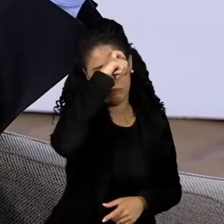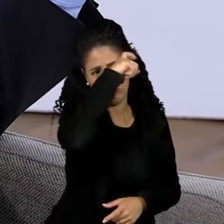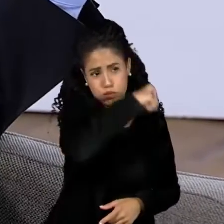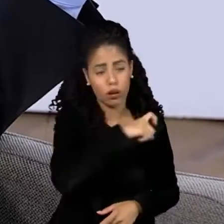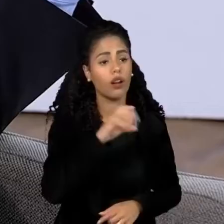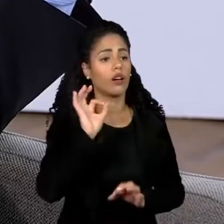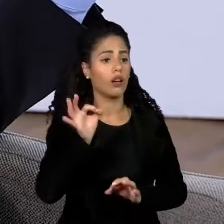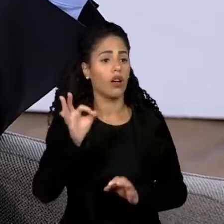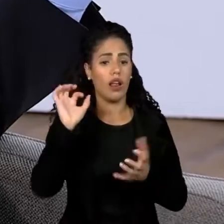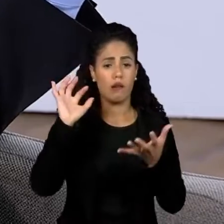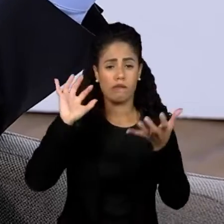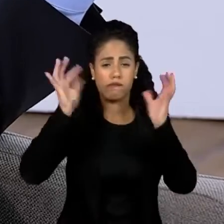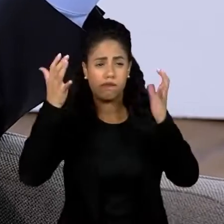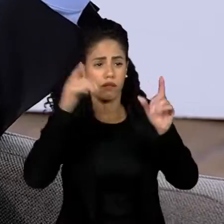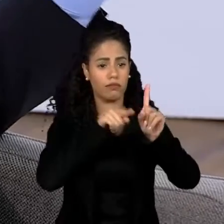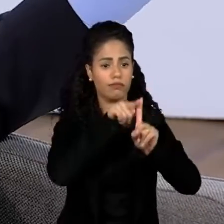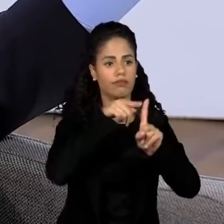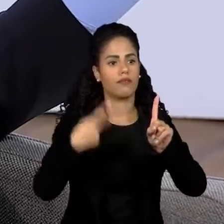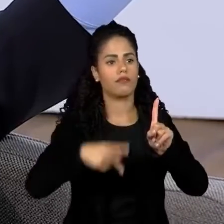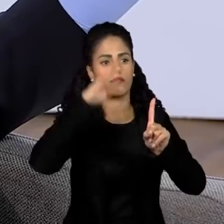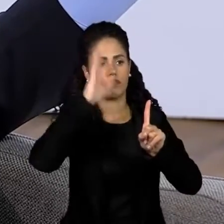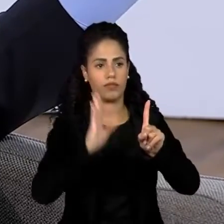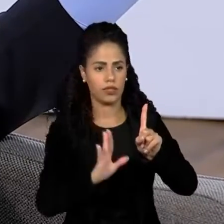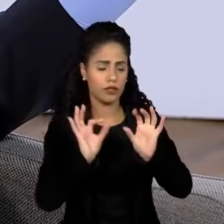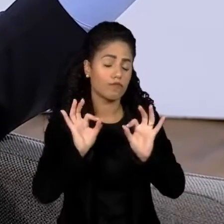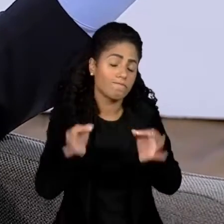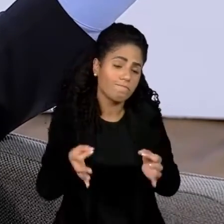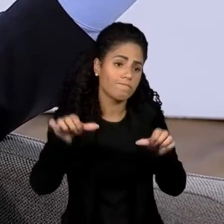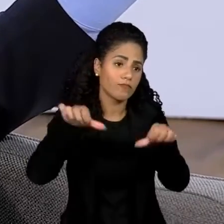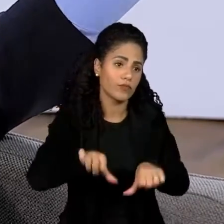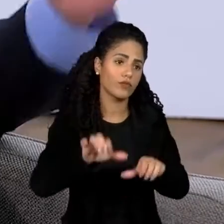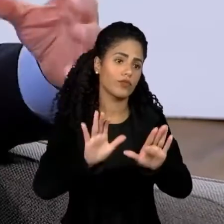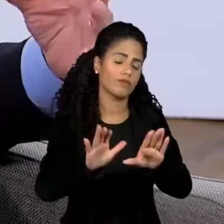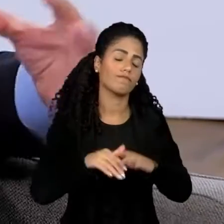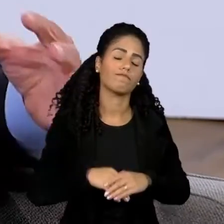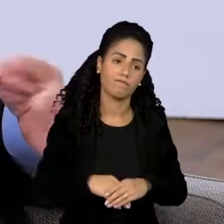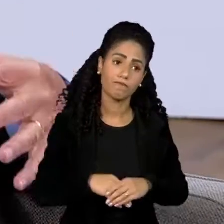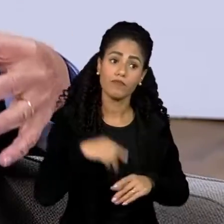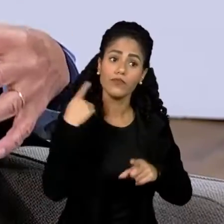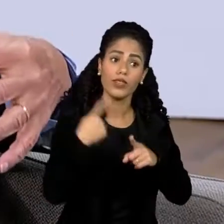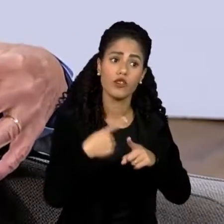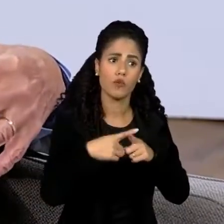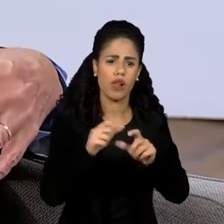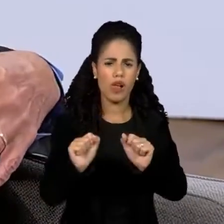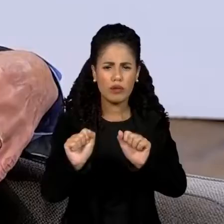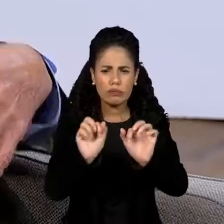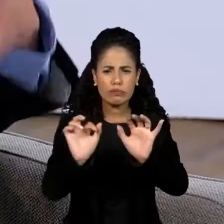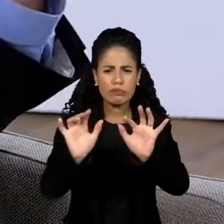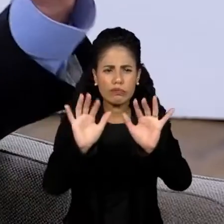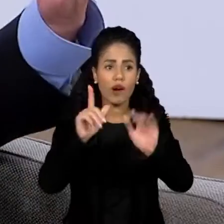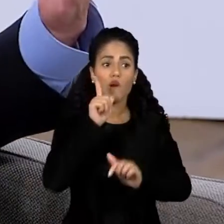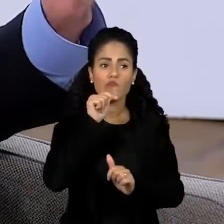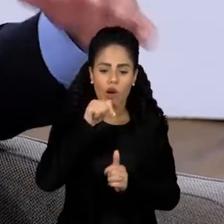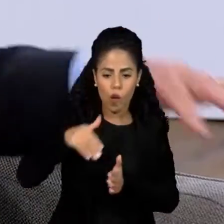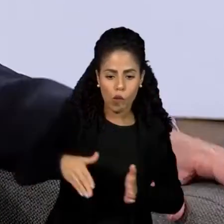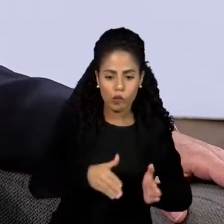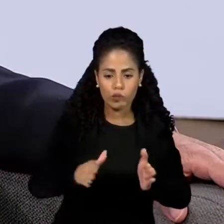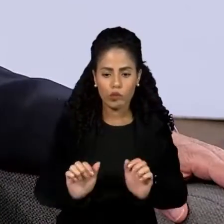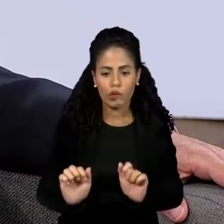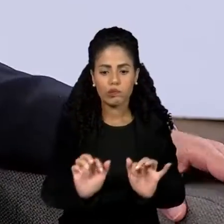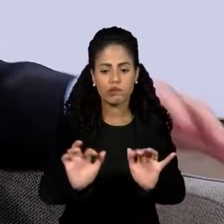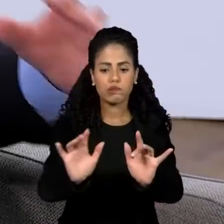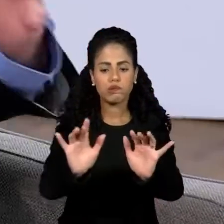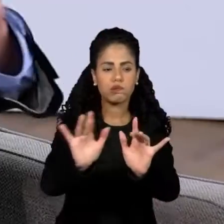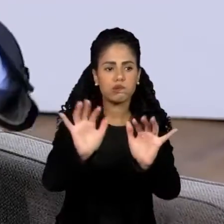world, it was bad for climate in Brazil. And because evaporation from